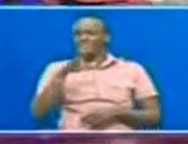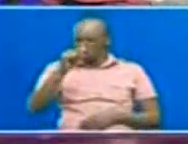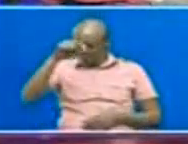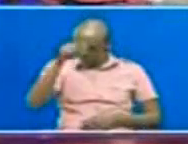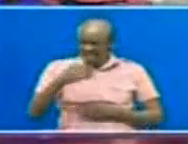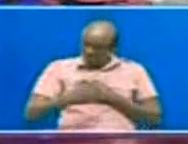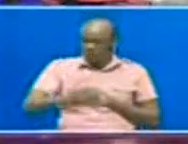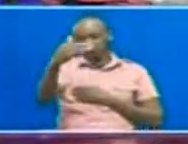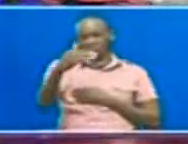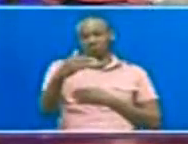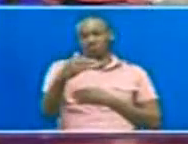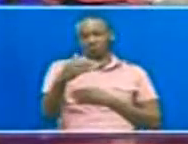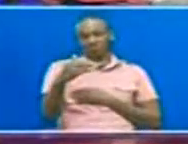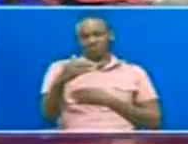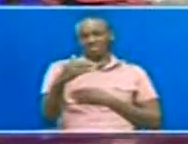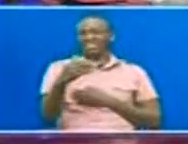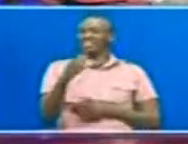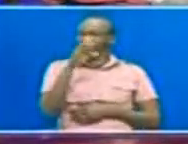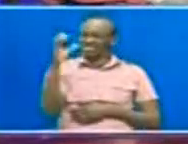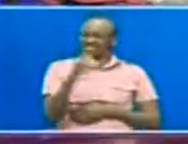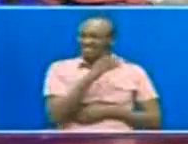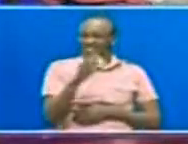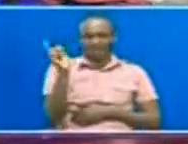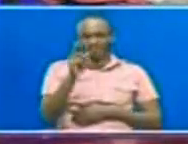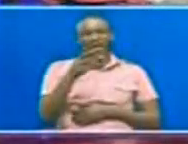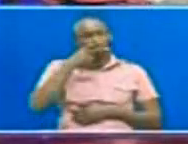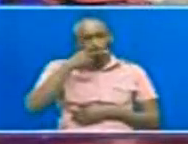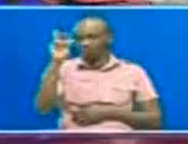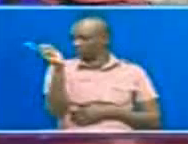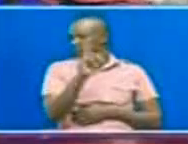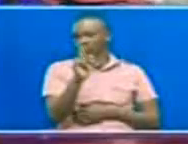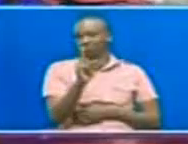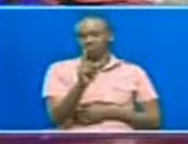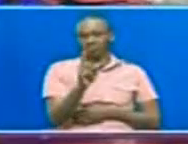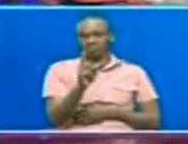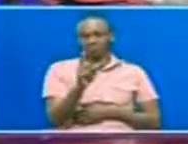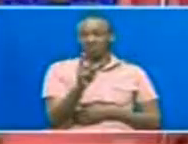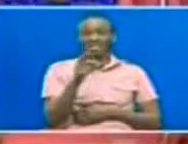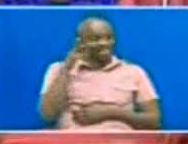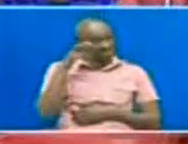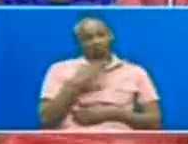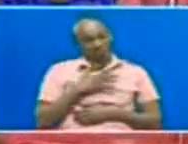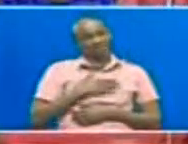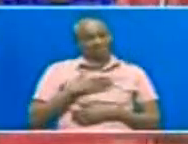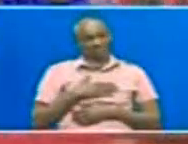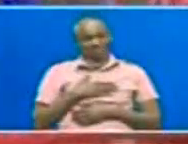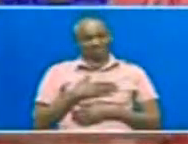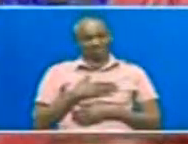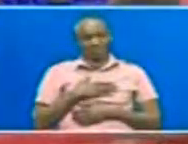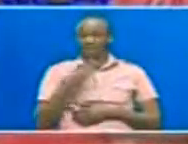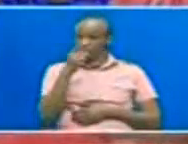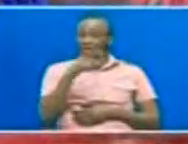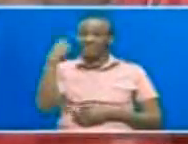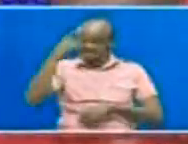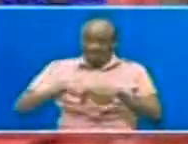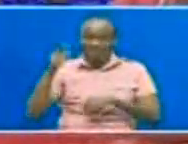today, don't drink, don't smoke. Yeah. And the kids listened to me. And then I said, oh, next